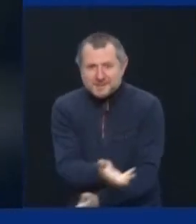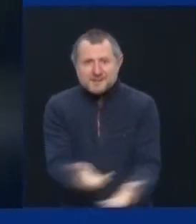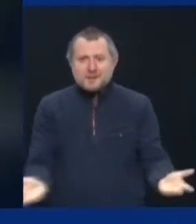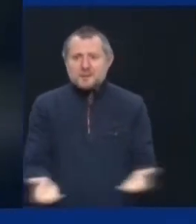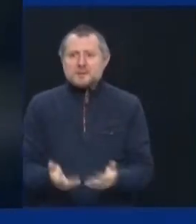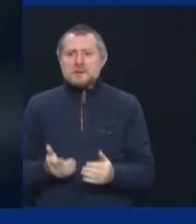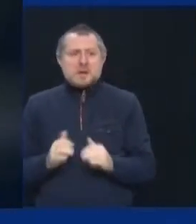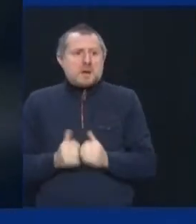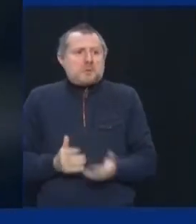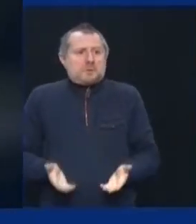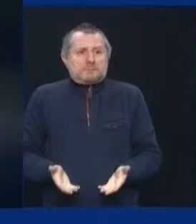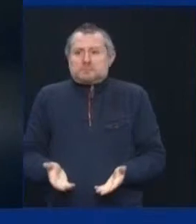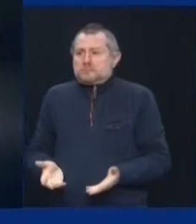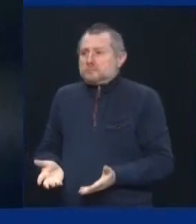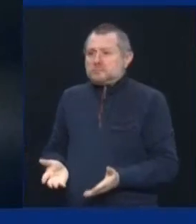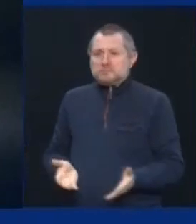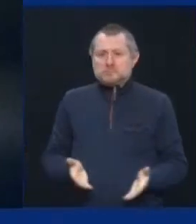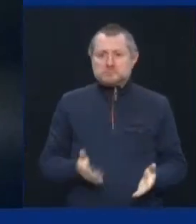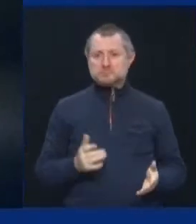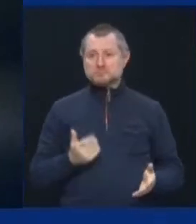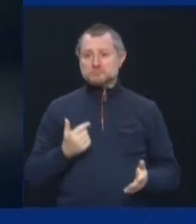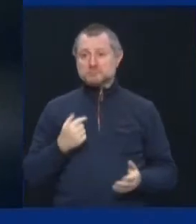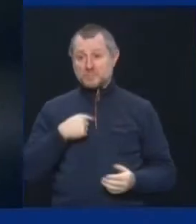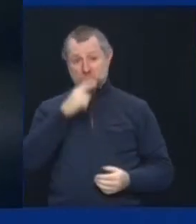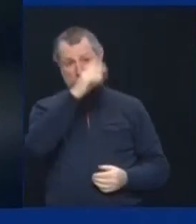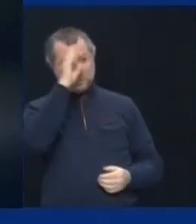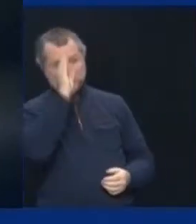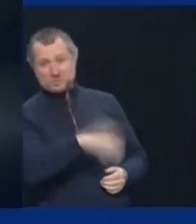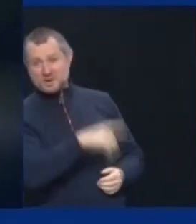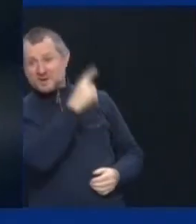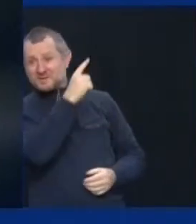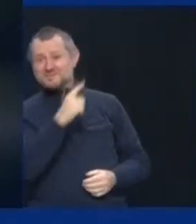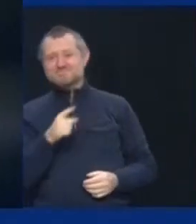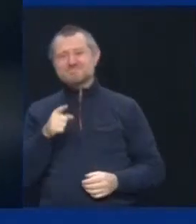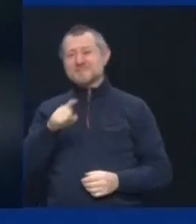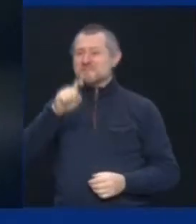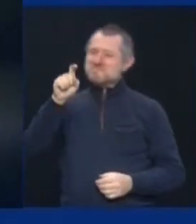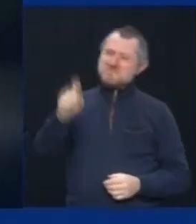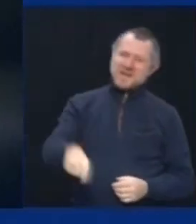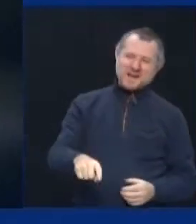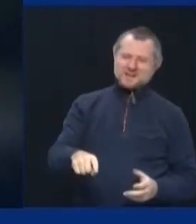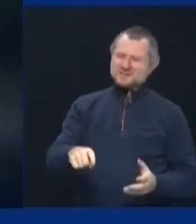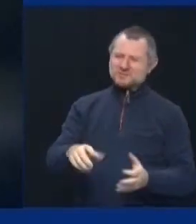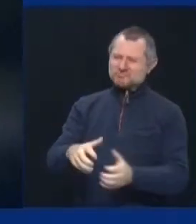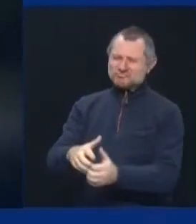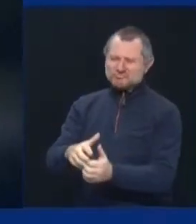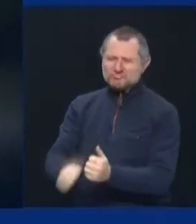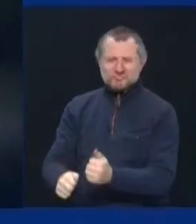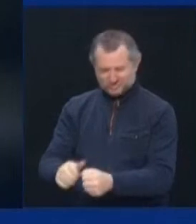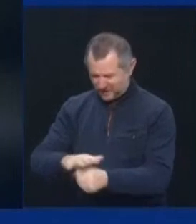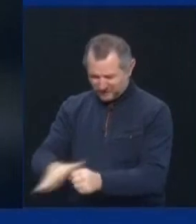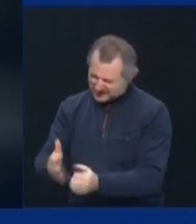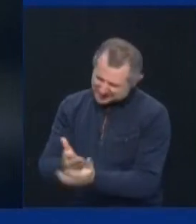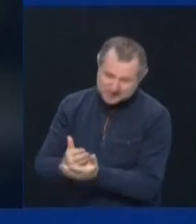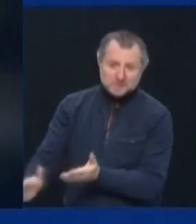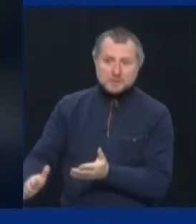And you know that unless we crush this virus everywhere, we don't crush this virus anywhere.